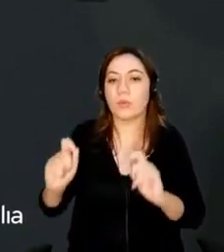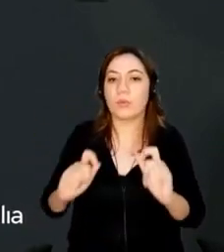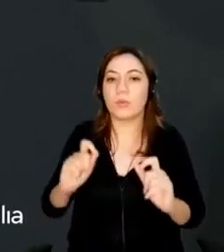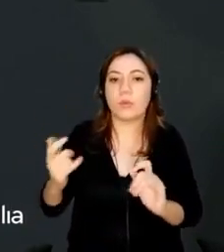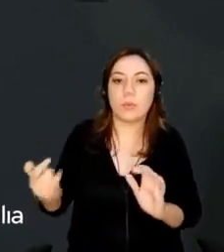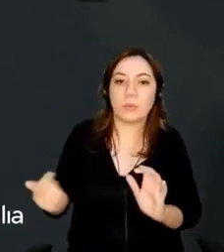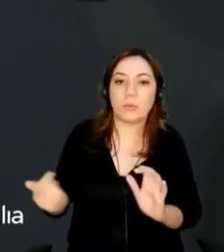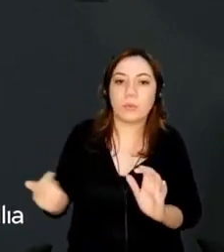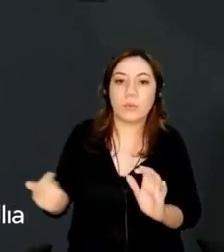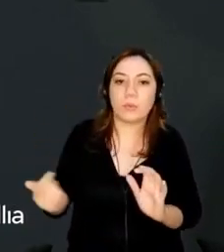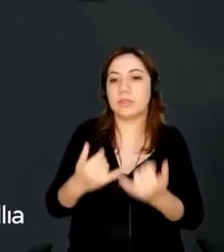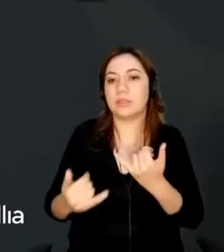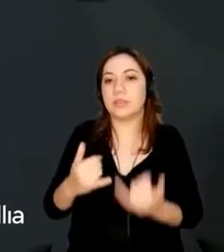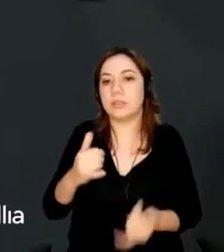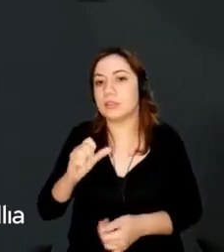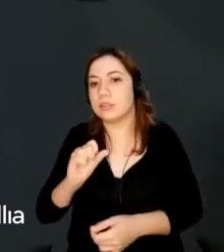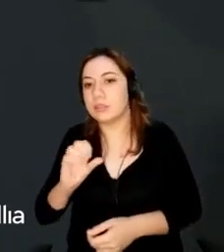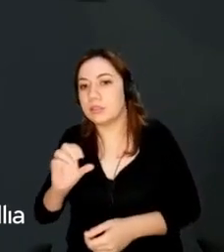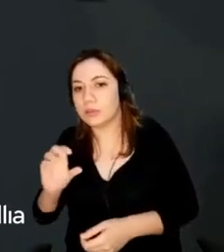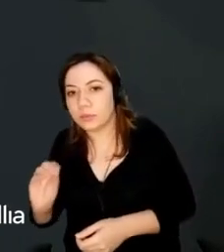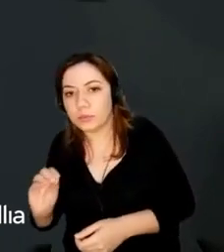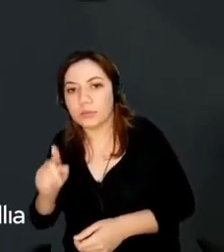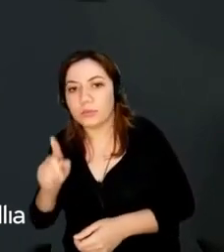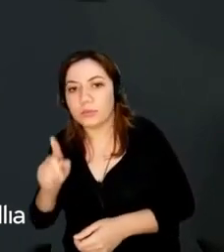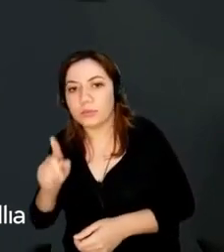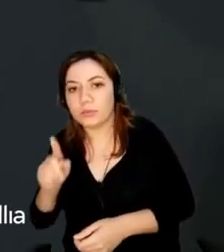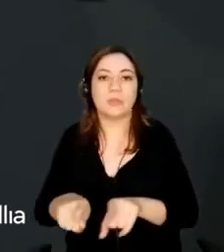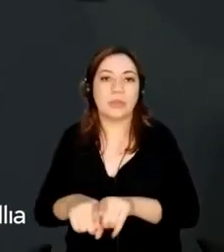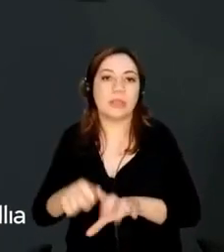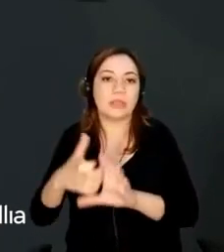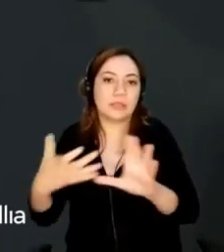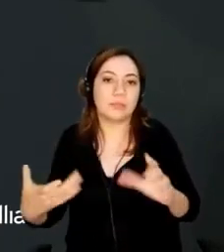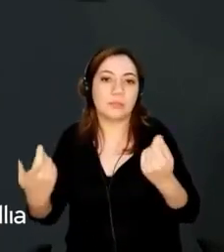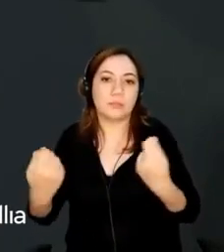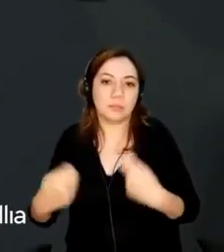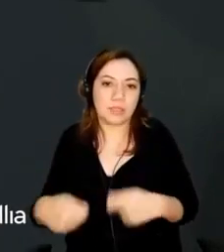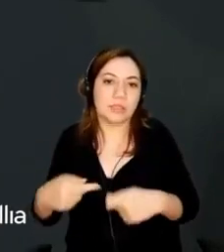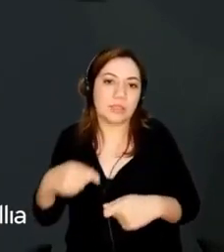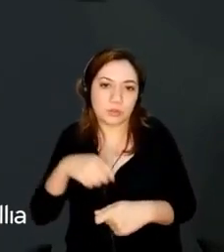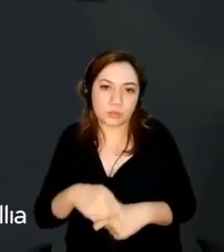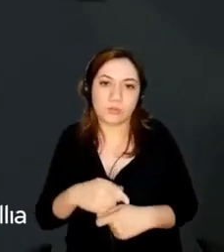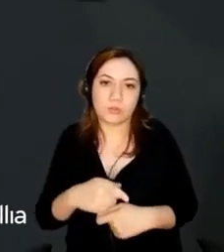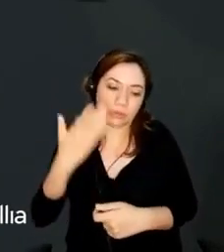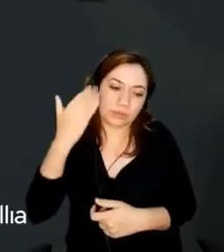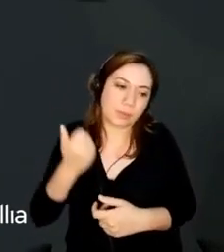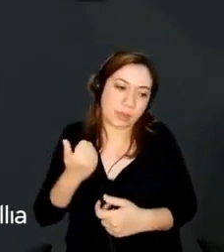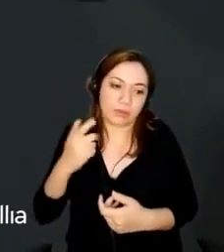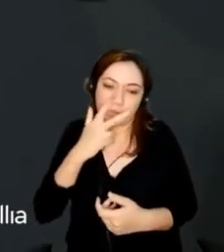characteristics that you need to drive, you know, business. And third is an ever-growing need, and